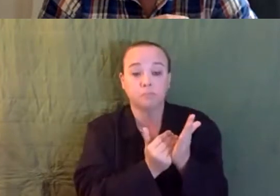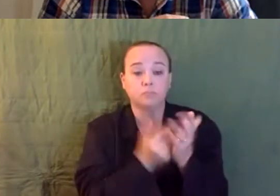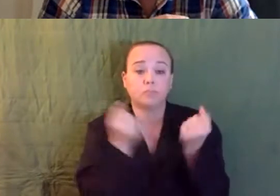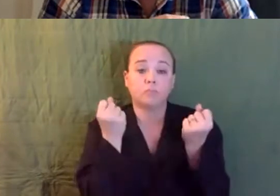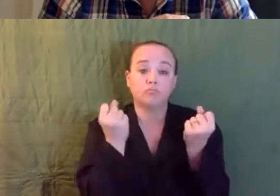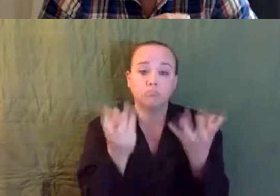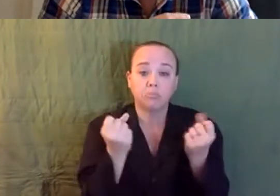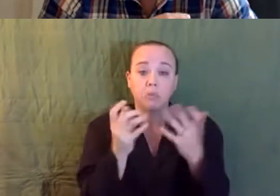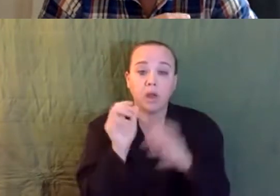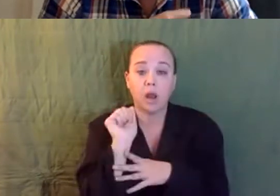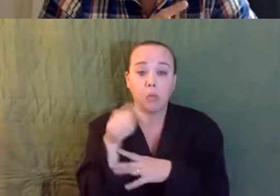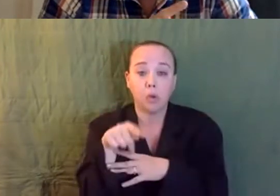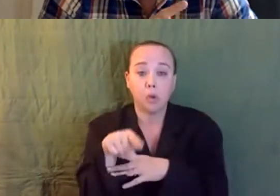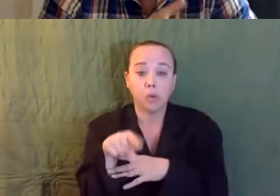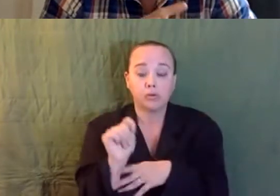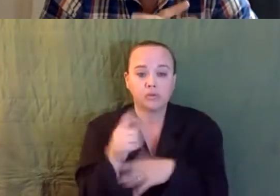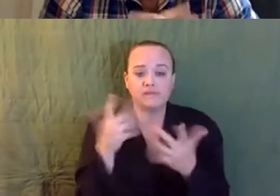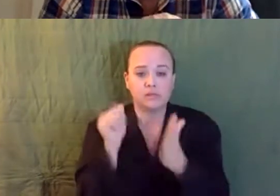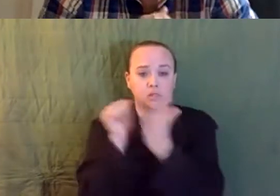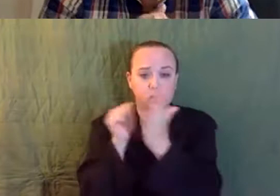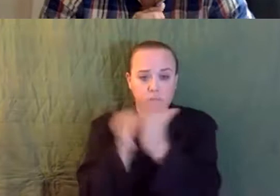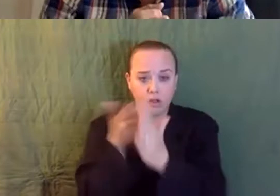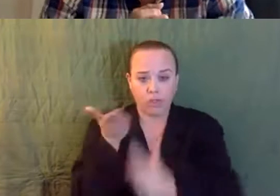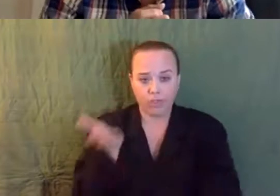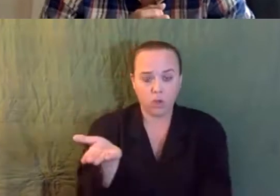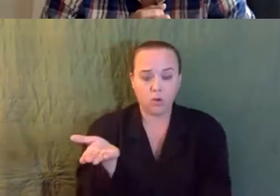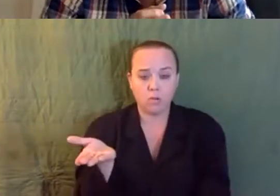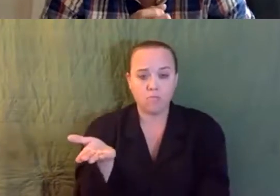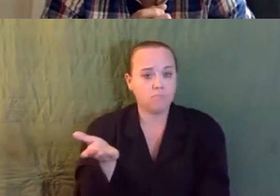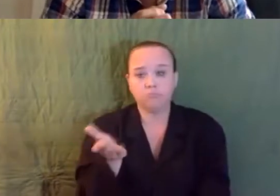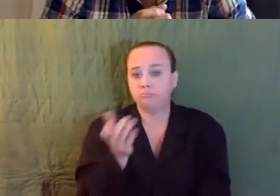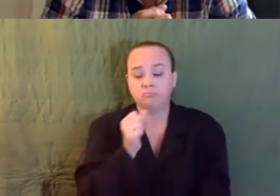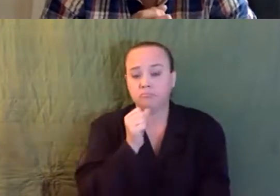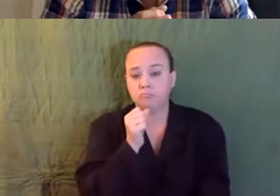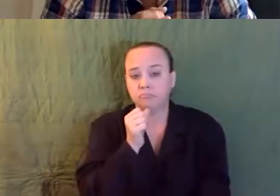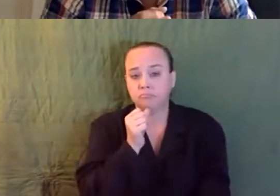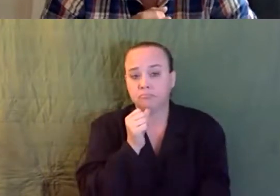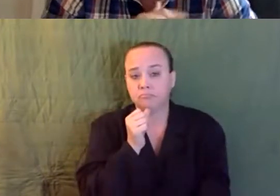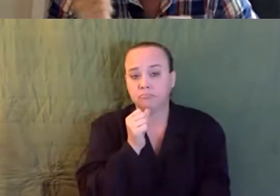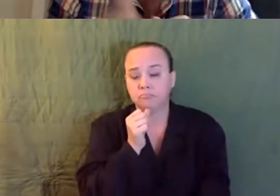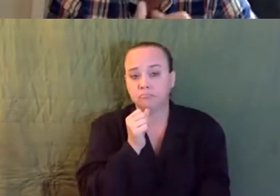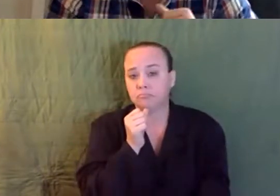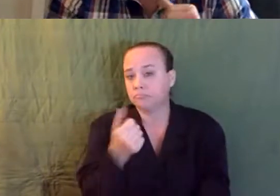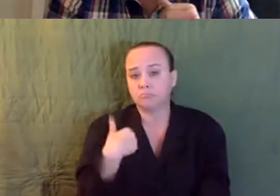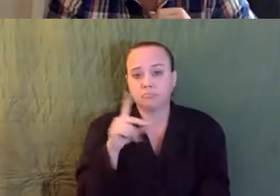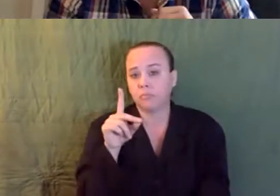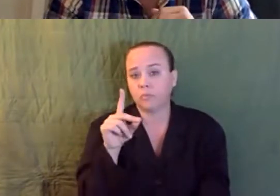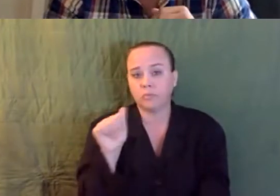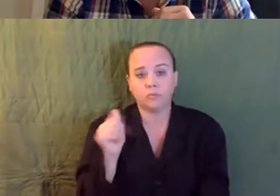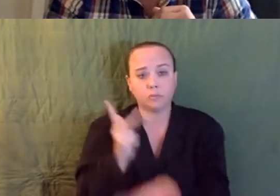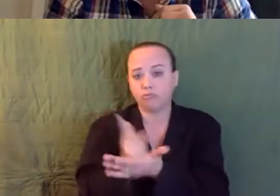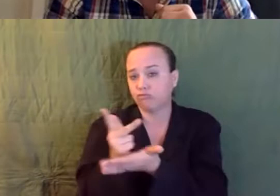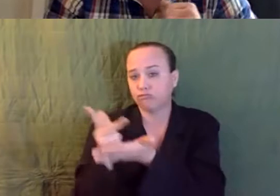Several of the apartments that I've knocked doors at do not have disability parking.